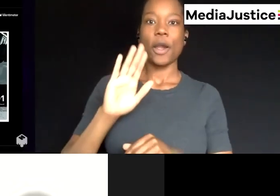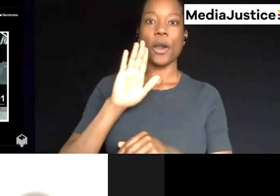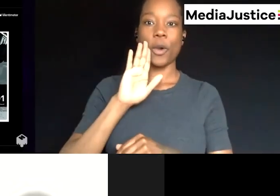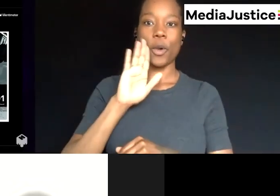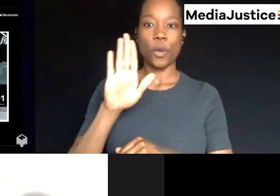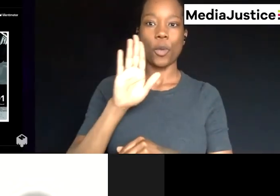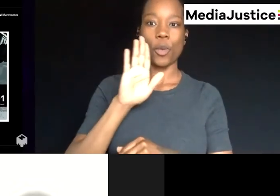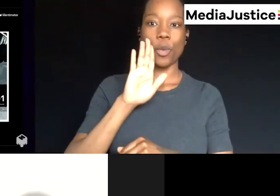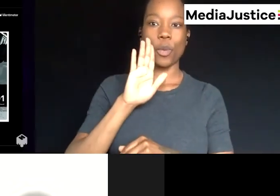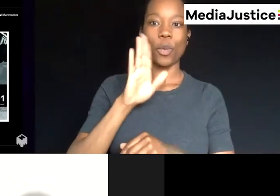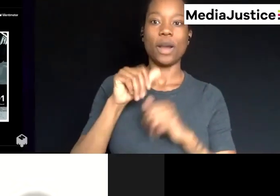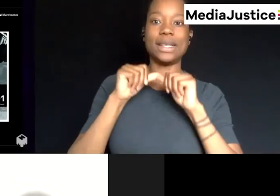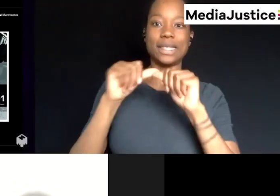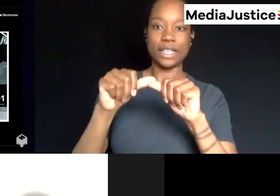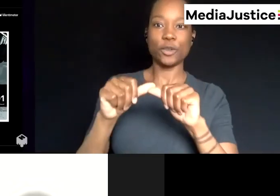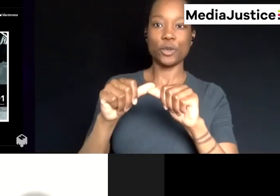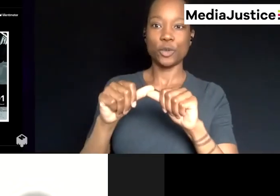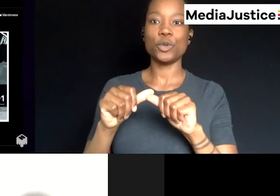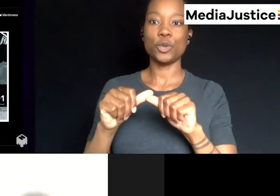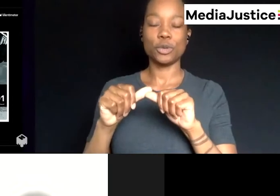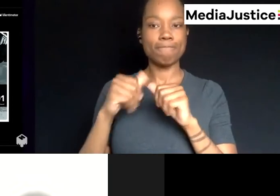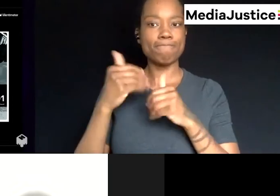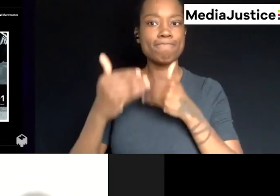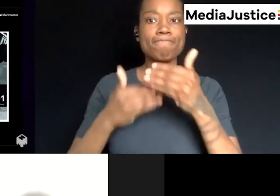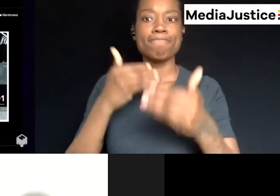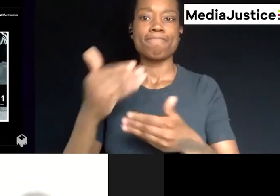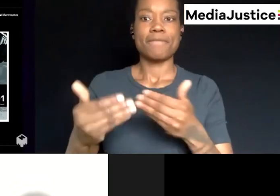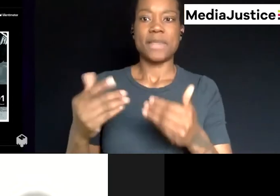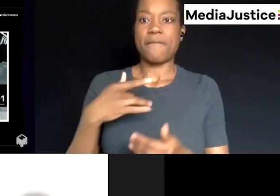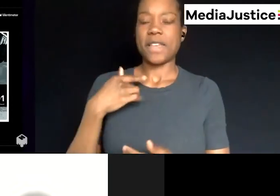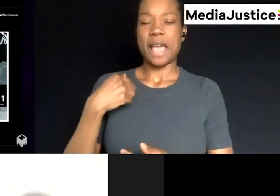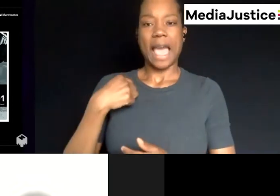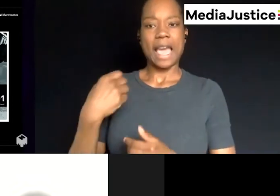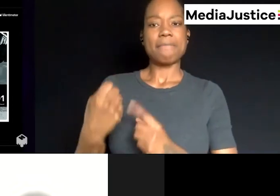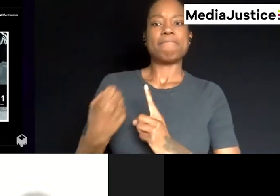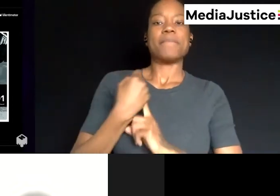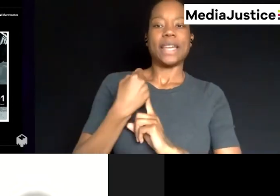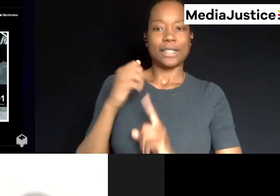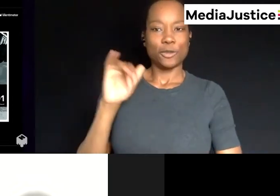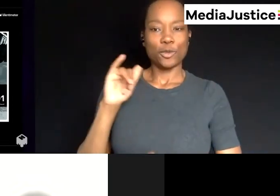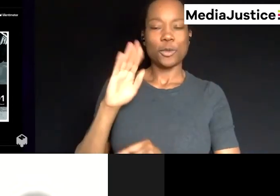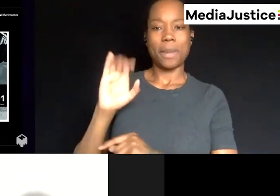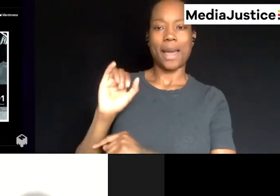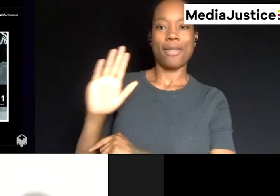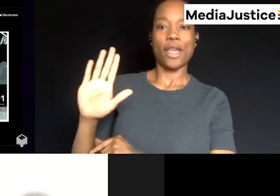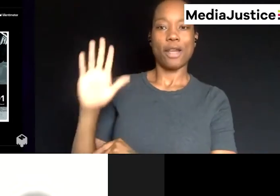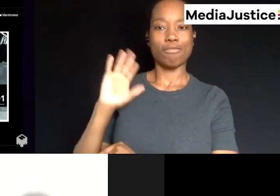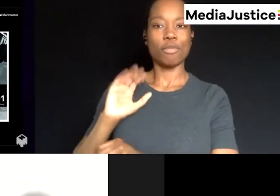impacted, and I certainly count myself as one of those folks. And I also want to